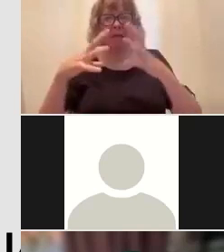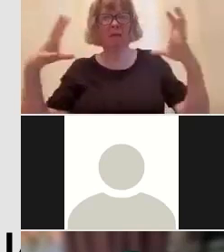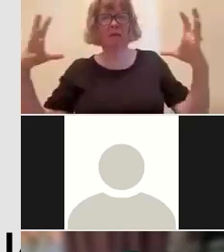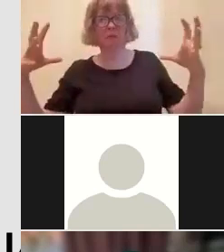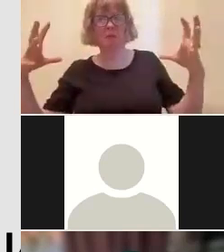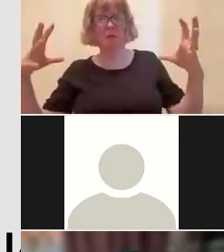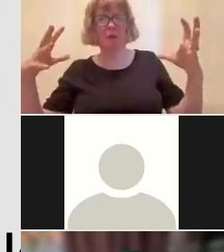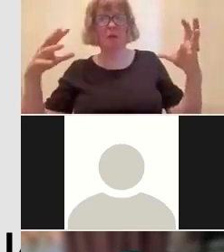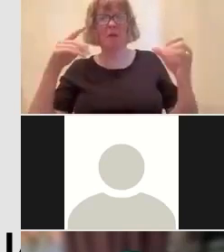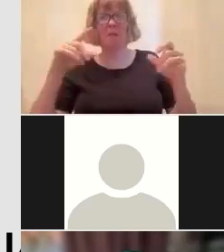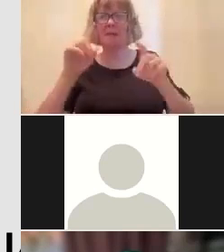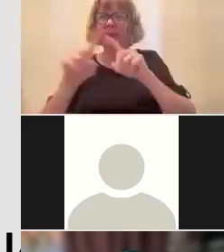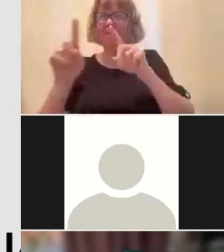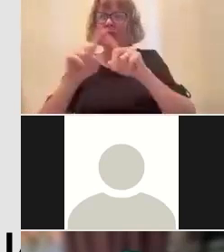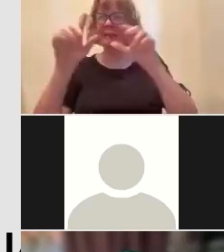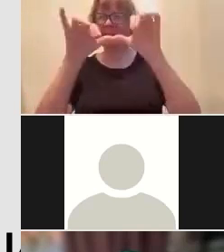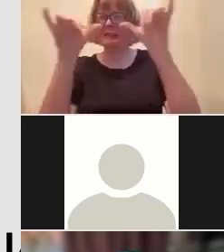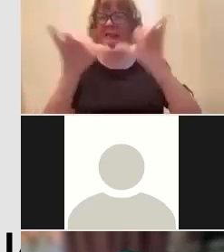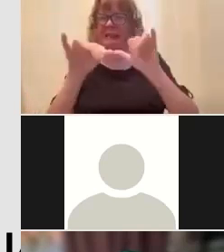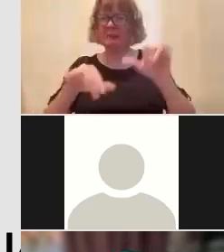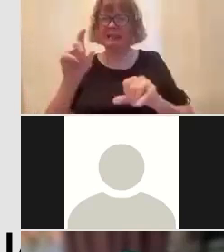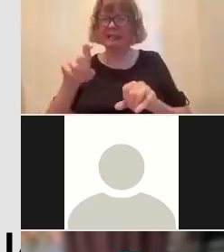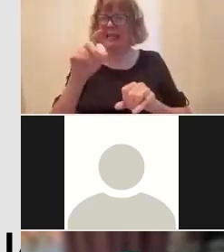systems having the need for this terminology.